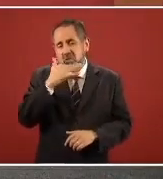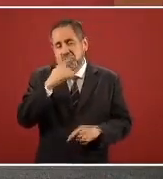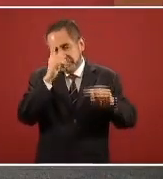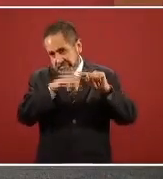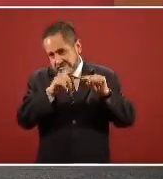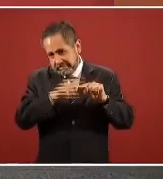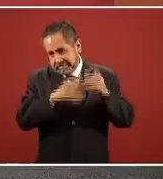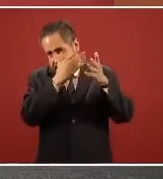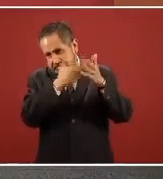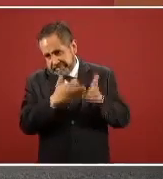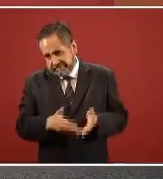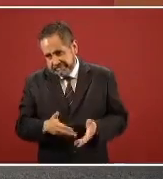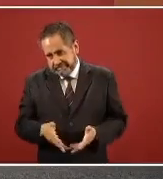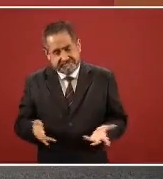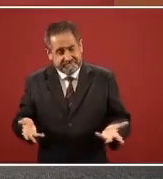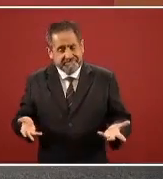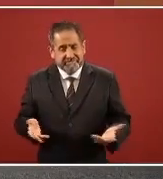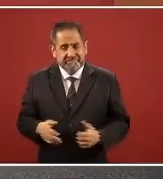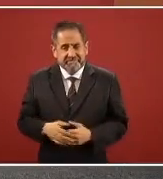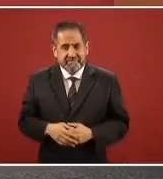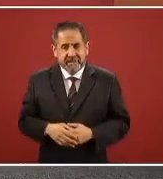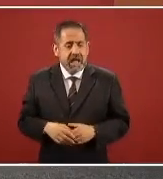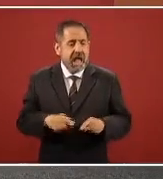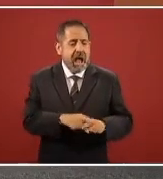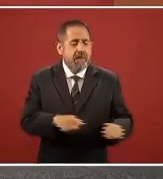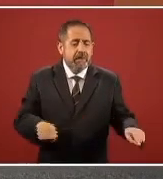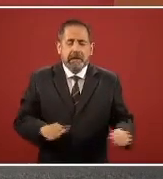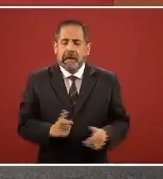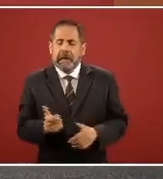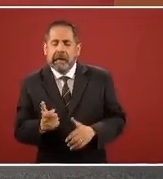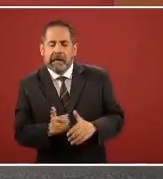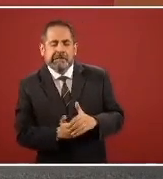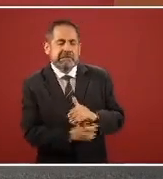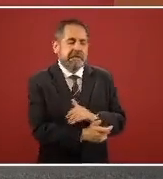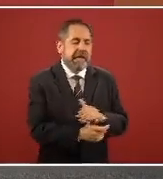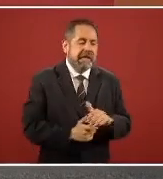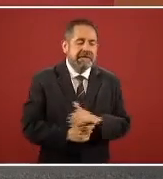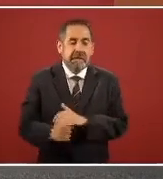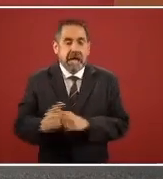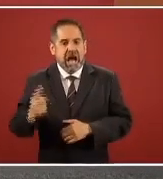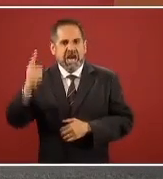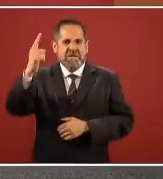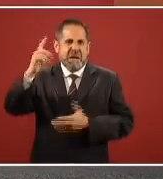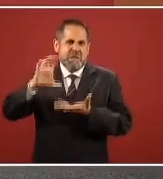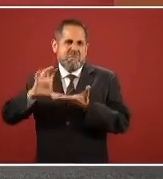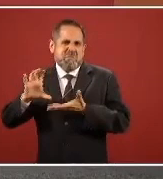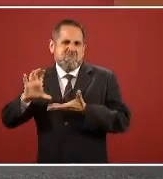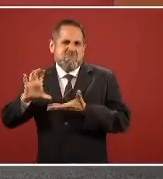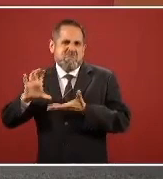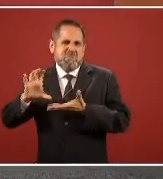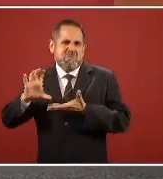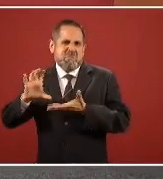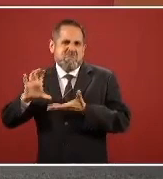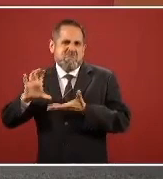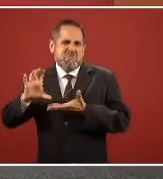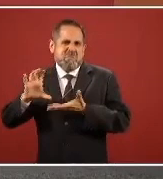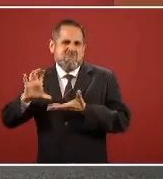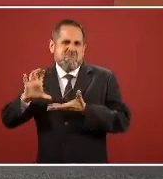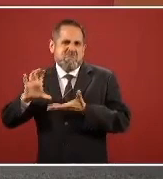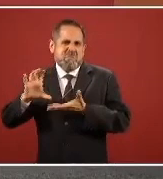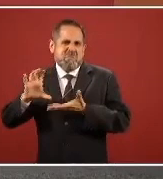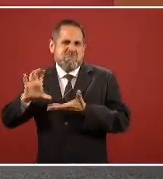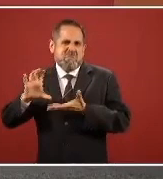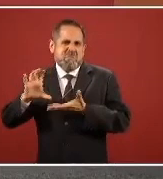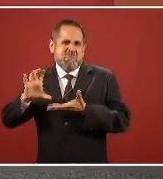And I've always said it. Abajo son mordidas, arriba son tarascadas. I've said it